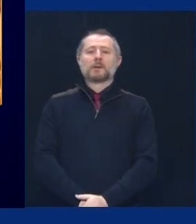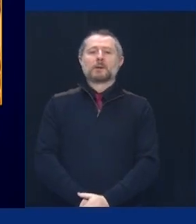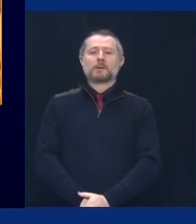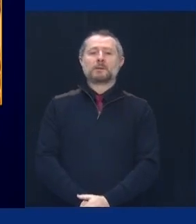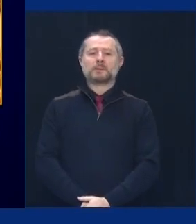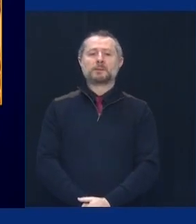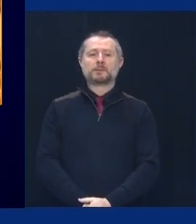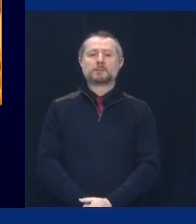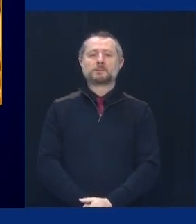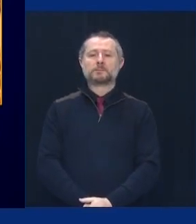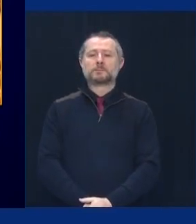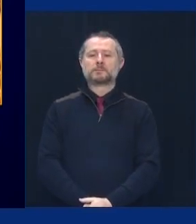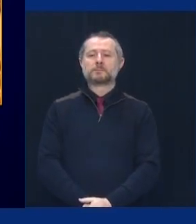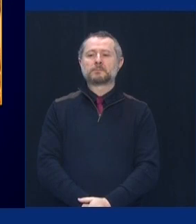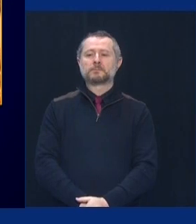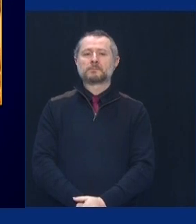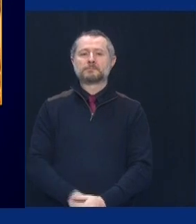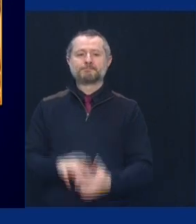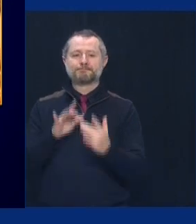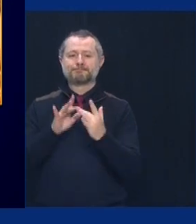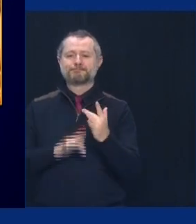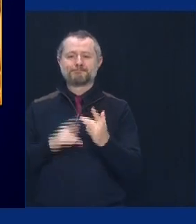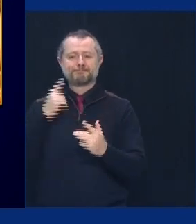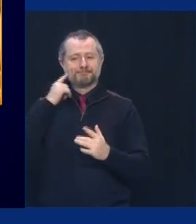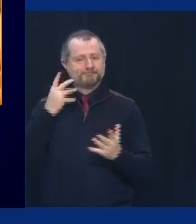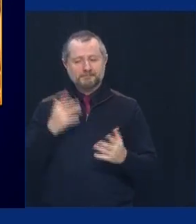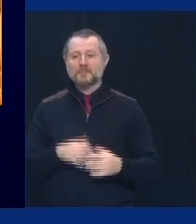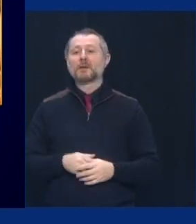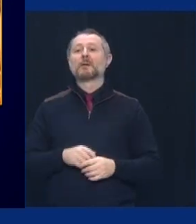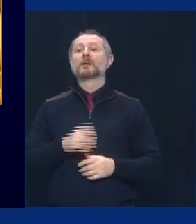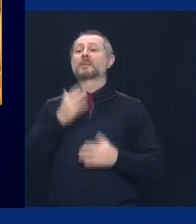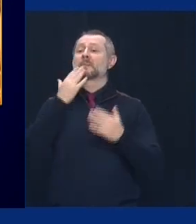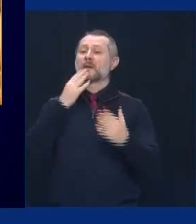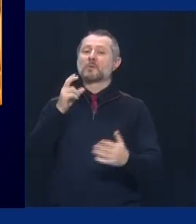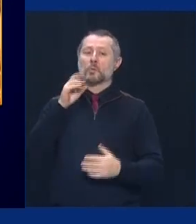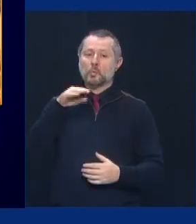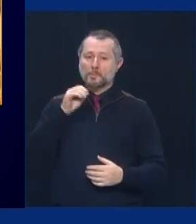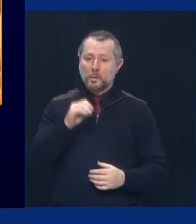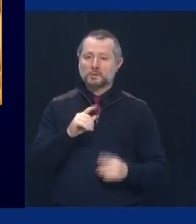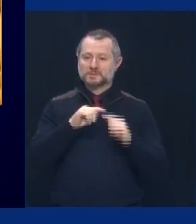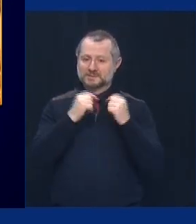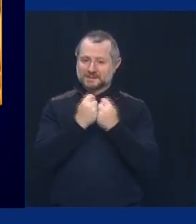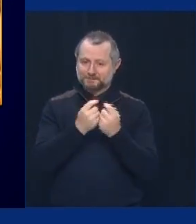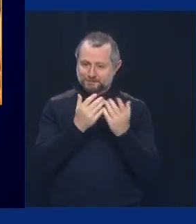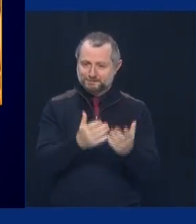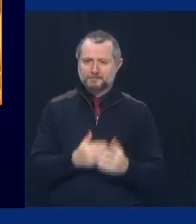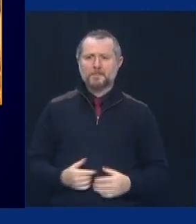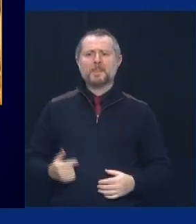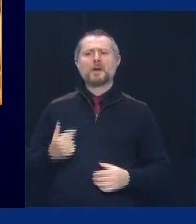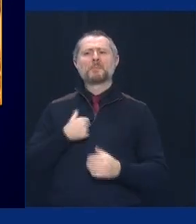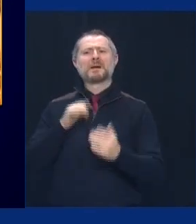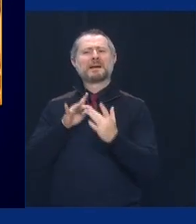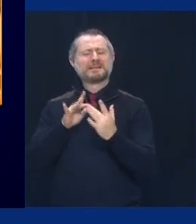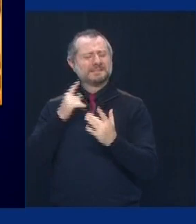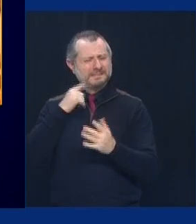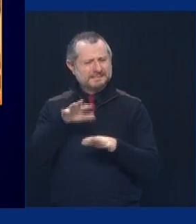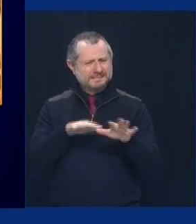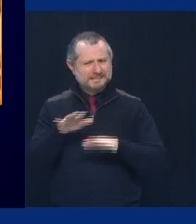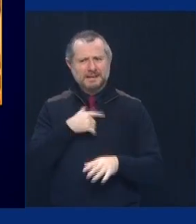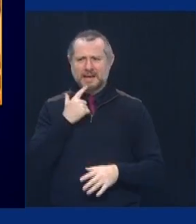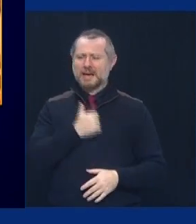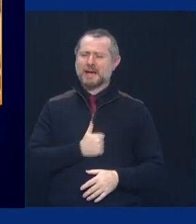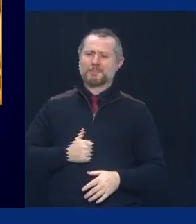Well, thank you, Governor Cuomo, and thank you to Hakeem and to all of you. My connection is a little choppy, so I apologize